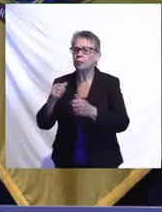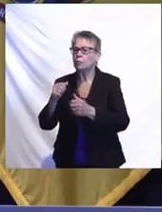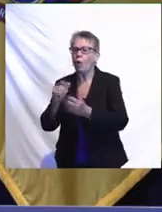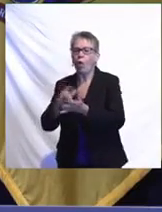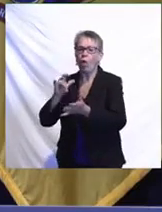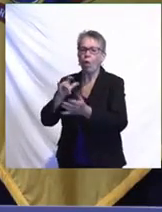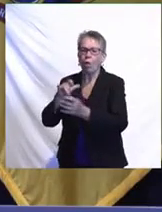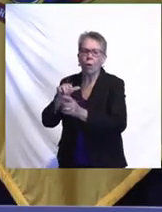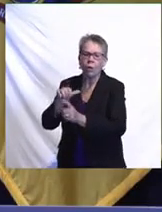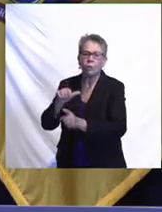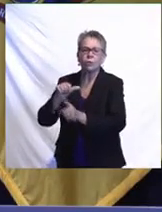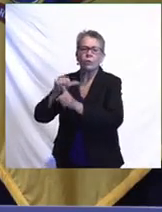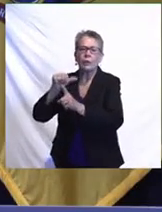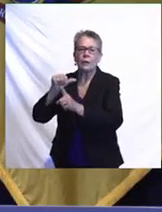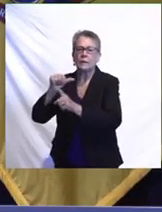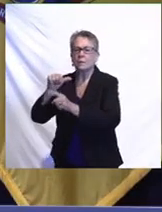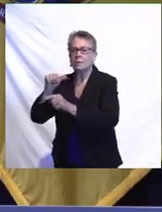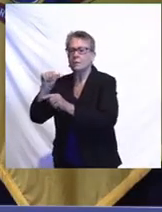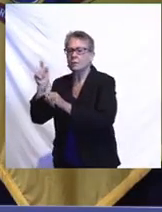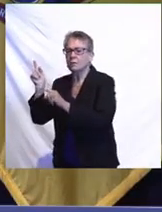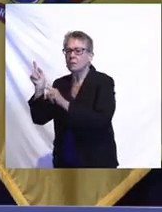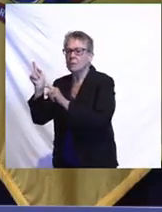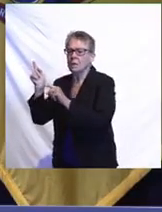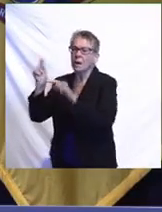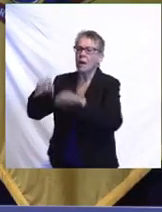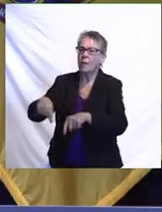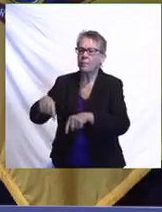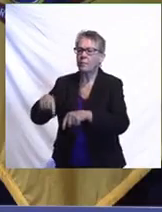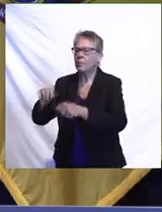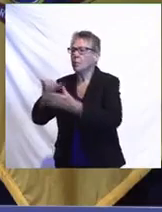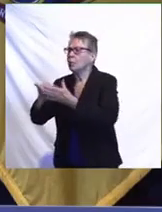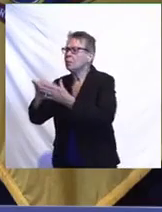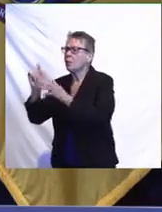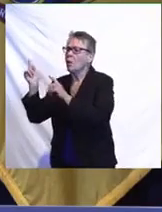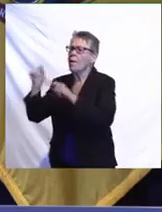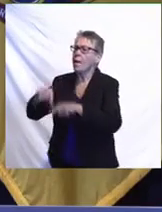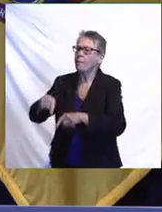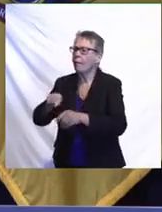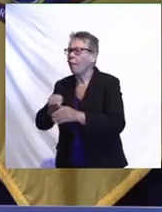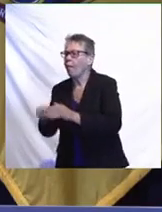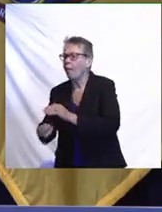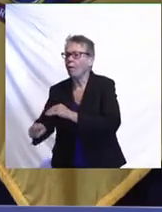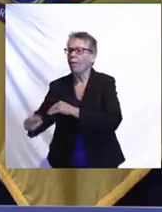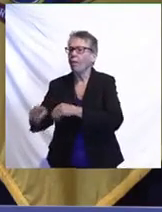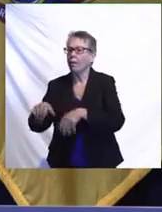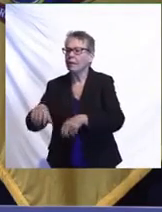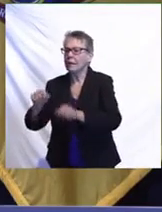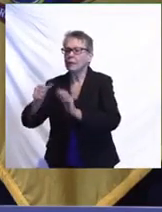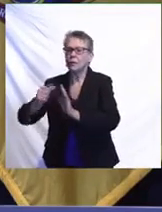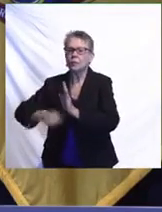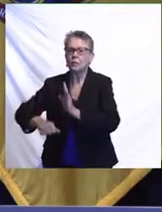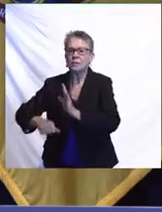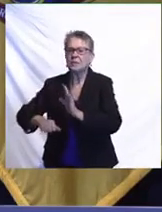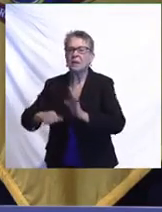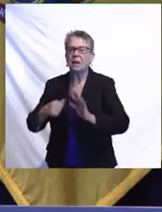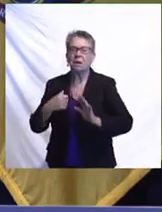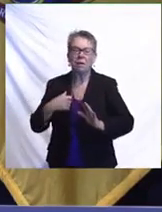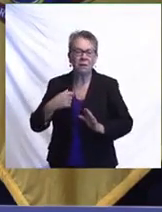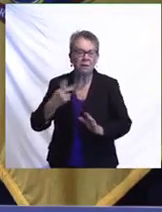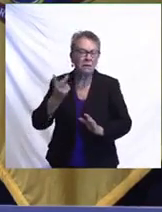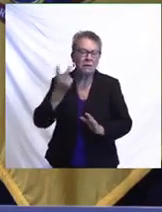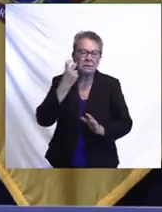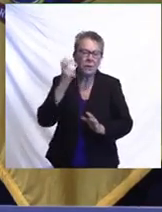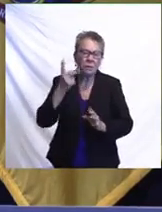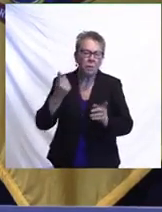Hudson, because all that does is put them on a parity with the powers that we have already in New Jersey. Would you concur with